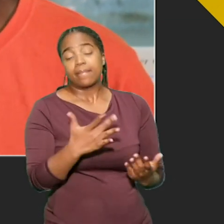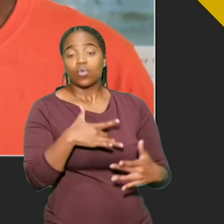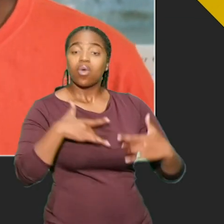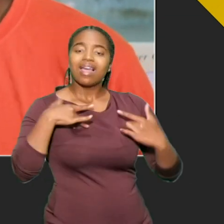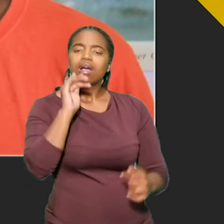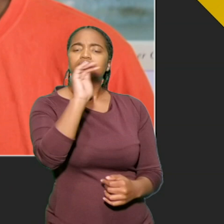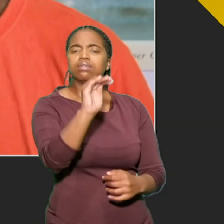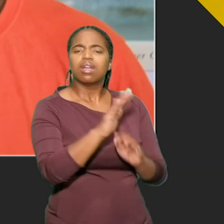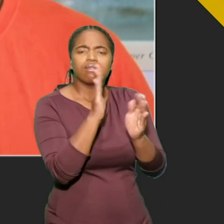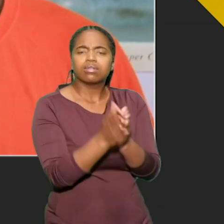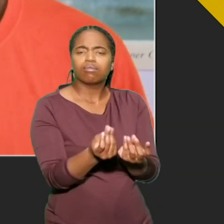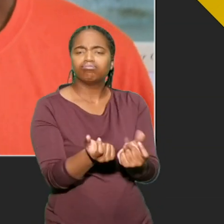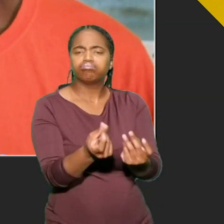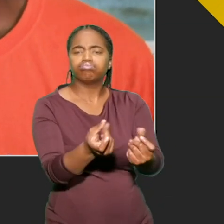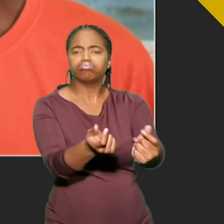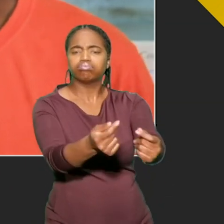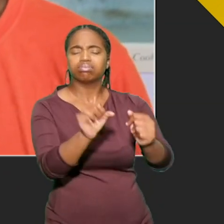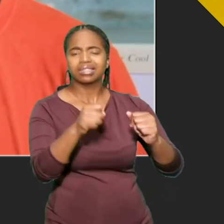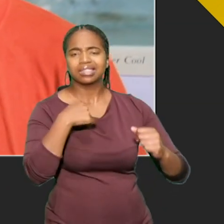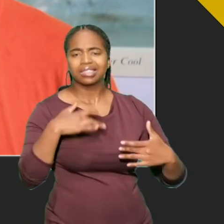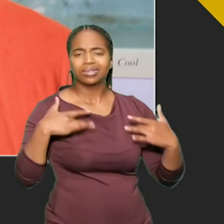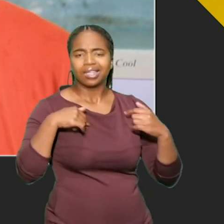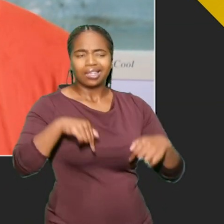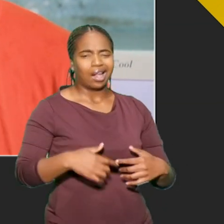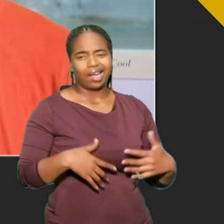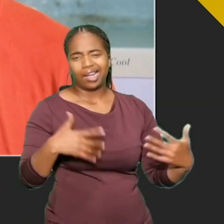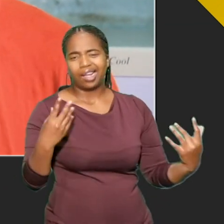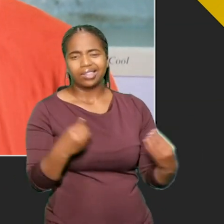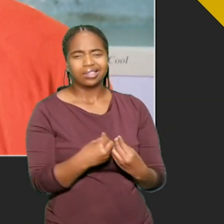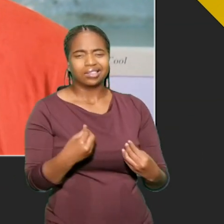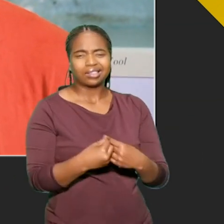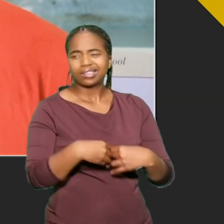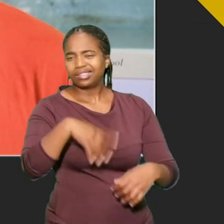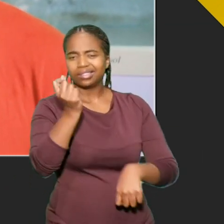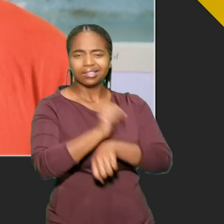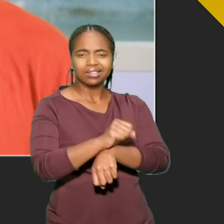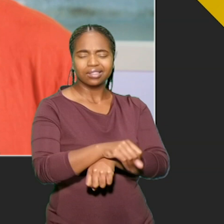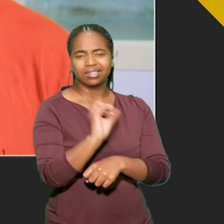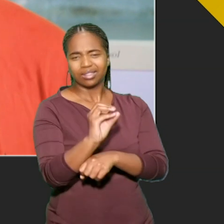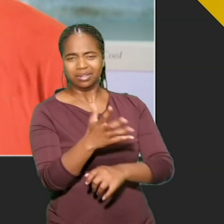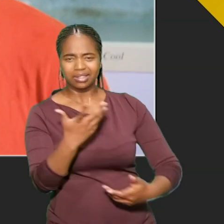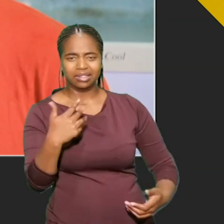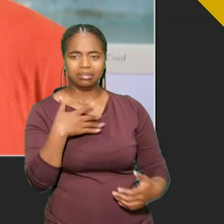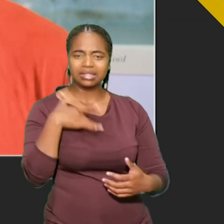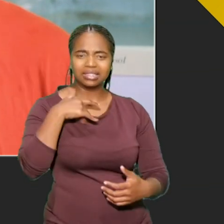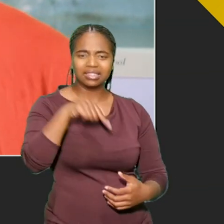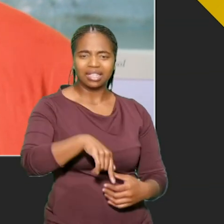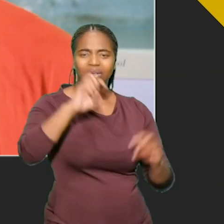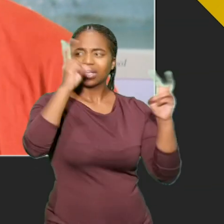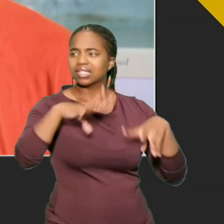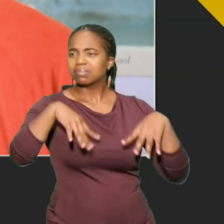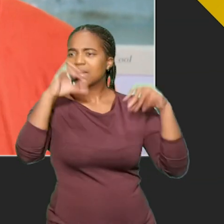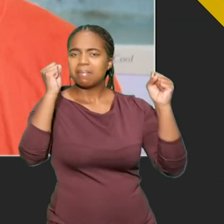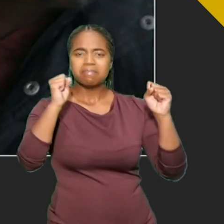your corny ashes. Since it's in a salad election, I will induce a corner. That's it. I know. I will. Yeah, I'm going to some Bendu Pelu cases or Tanu